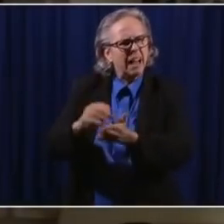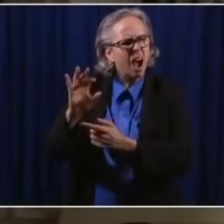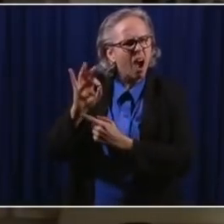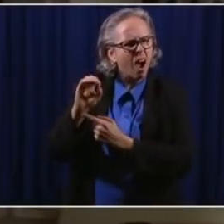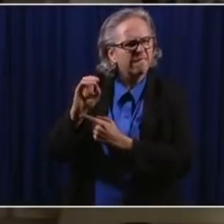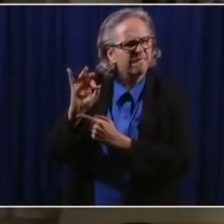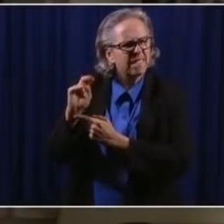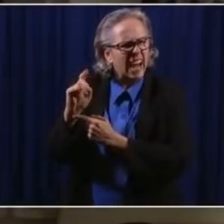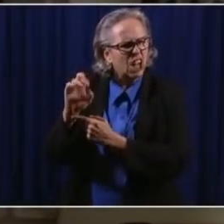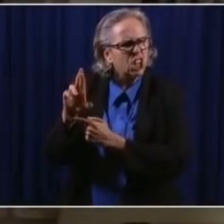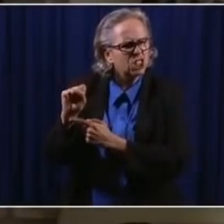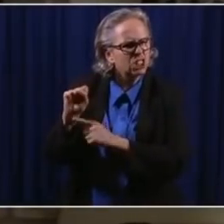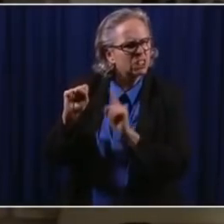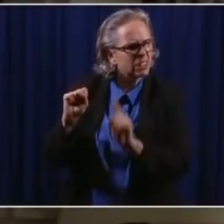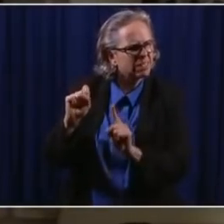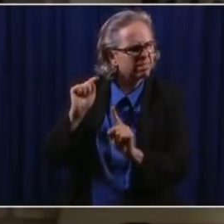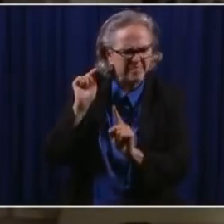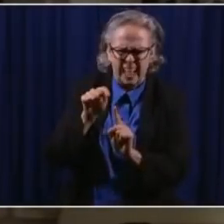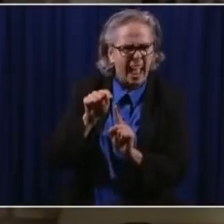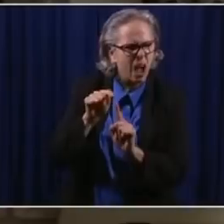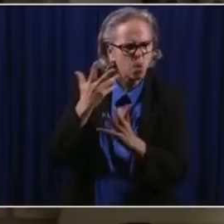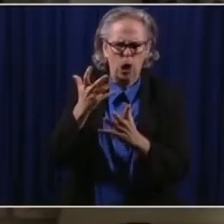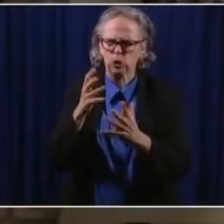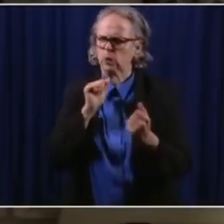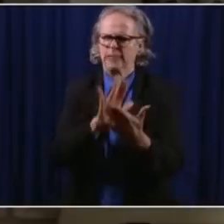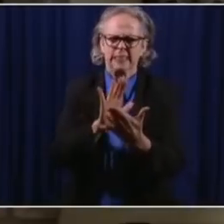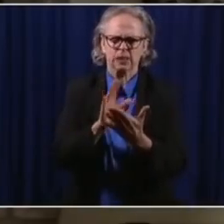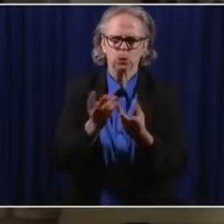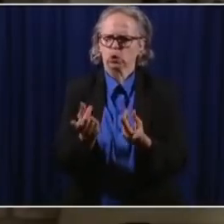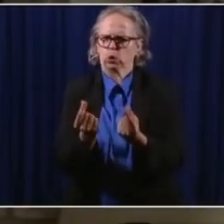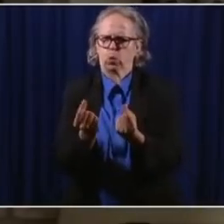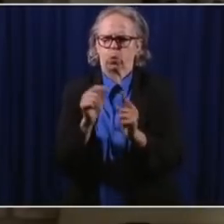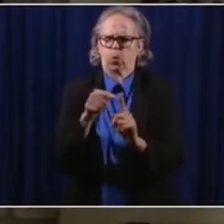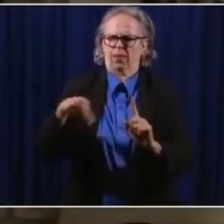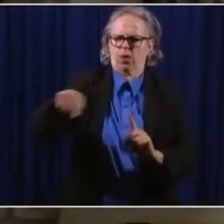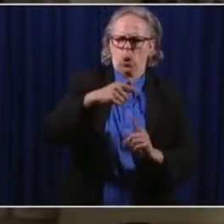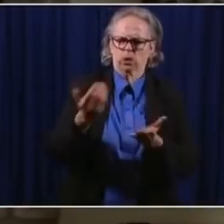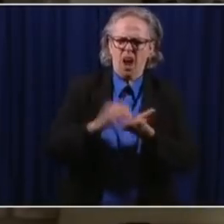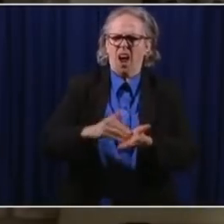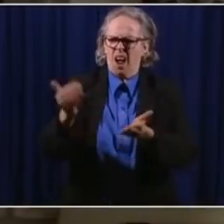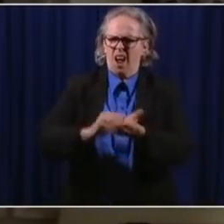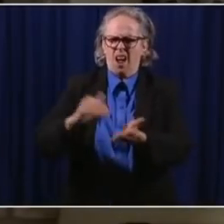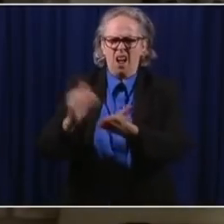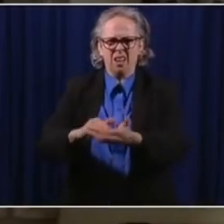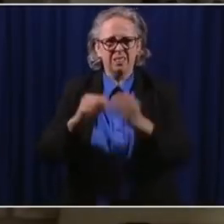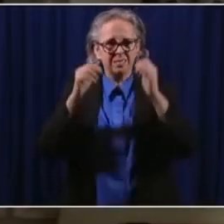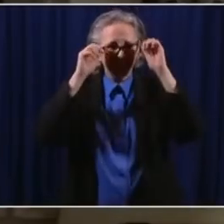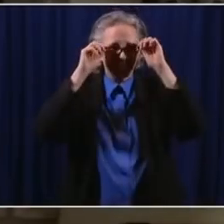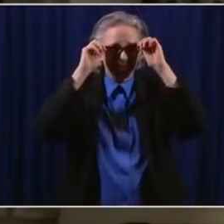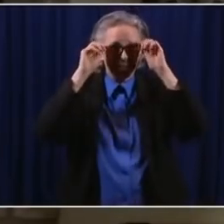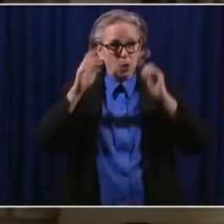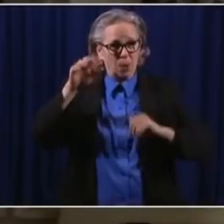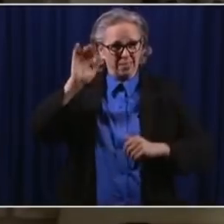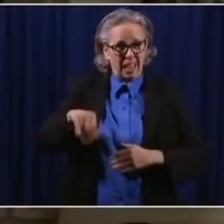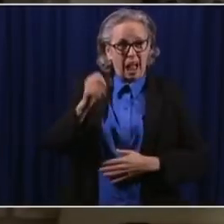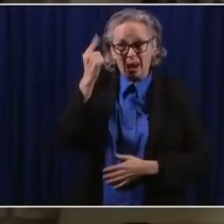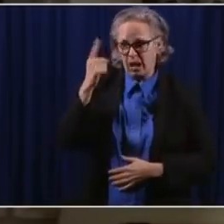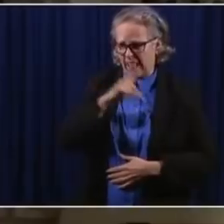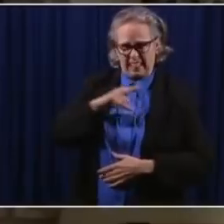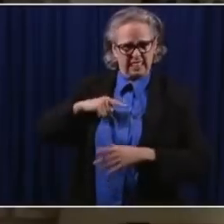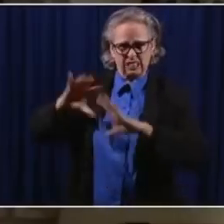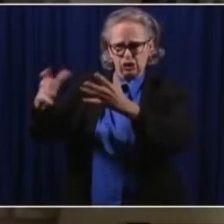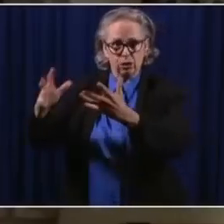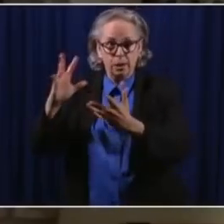would give our judges, would give our prosecutors, our police, a lot more ability to deal with